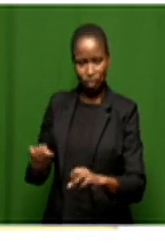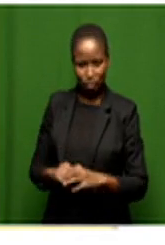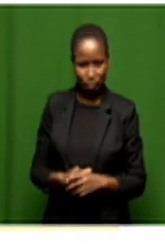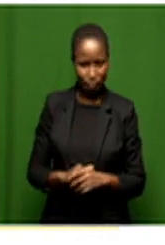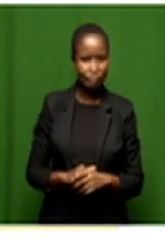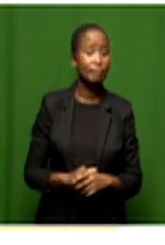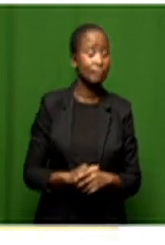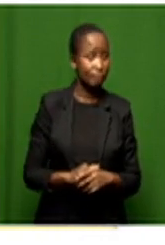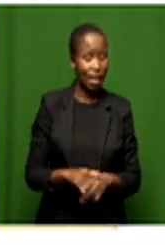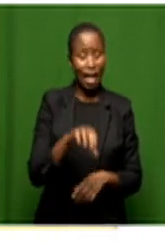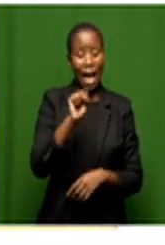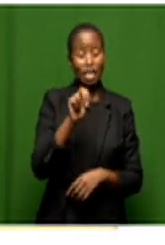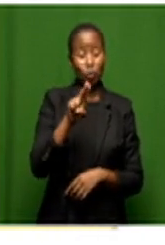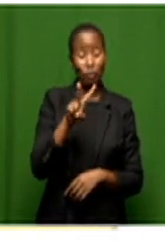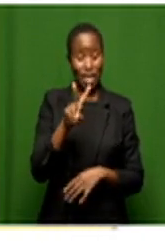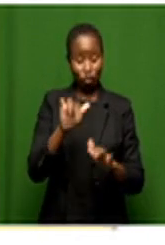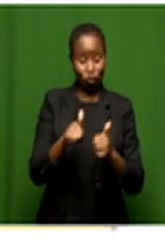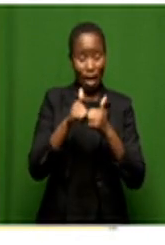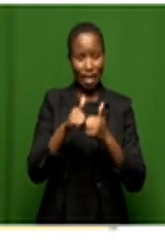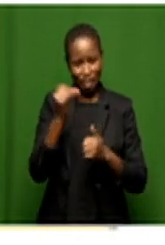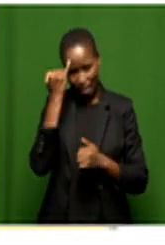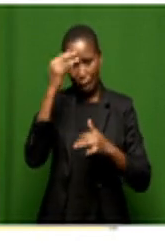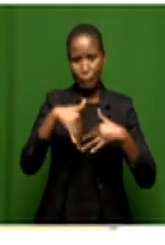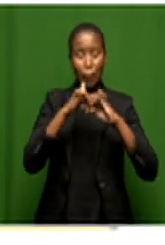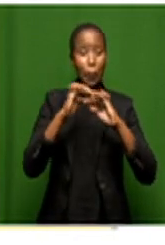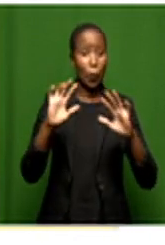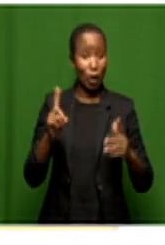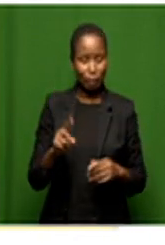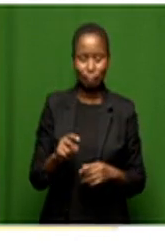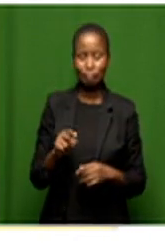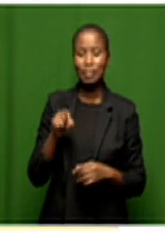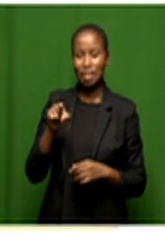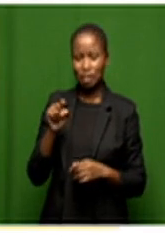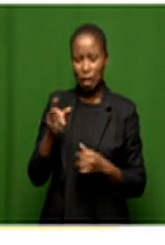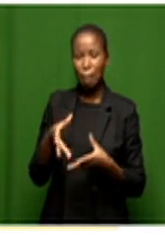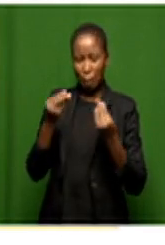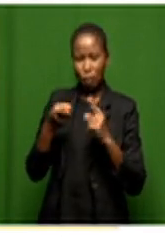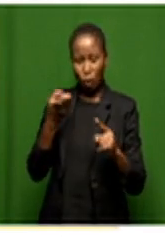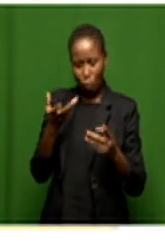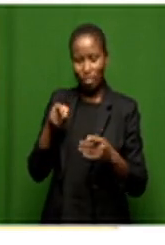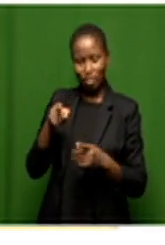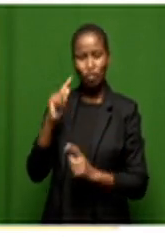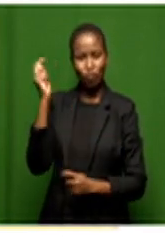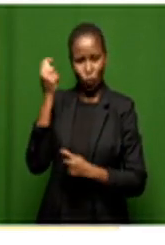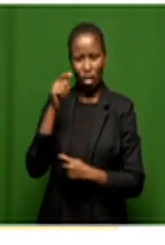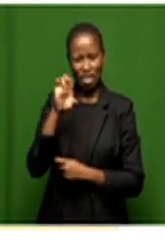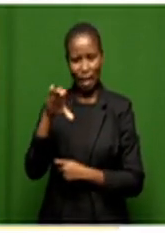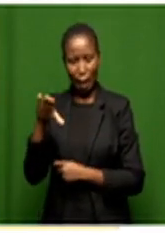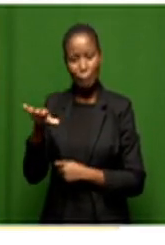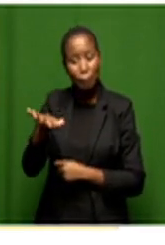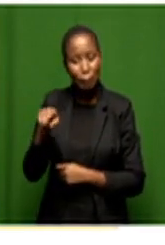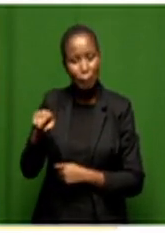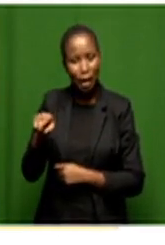inspired the SUV Challenge is the youth of Eastern Cape. It's the people of rural Eastern Cape that are actually admiring